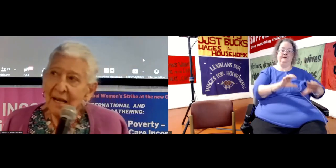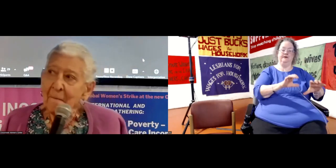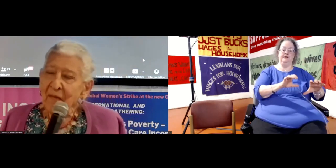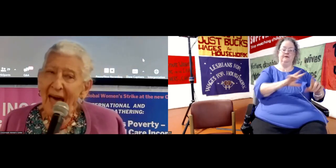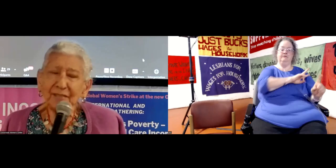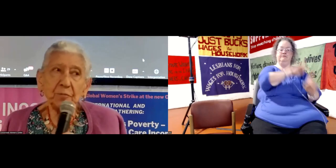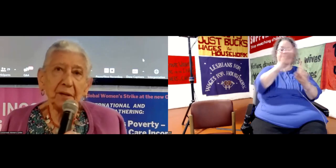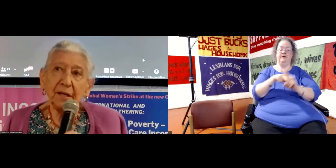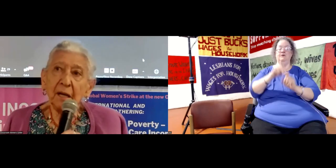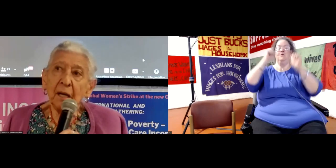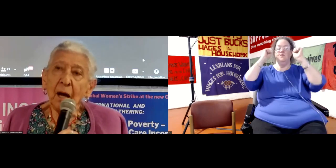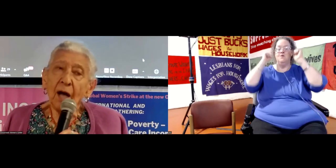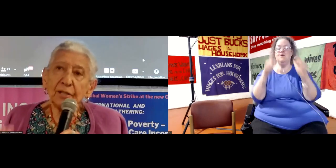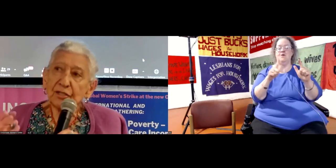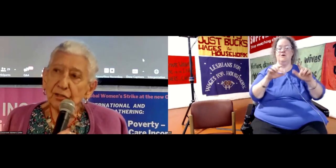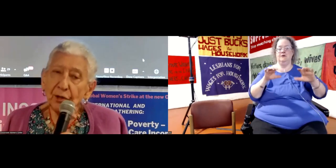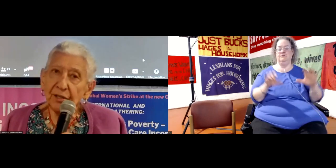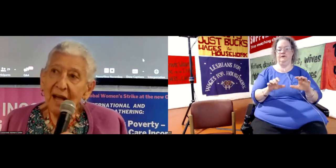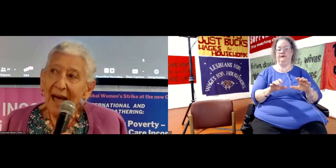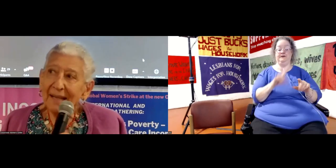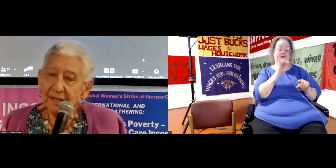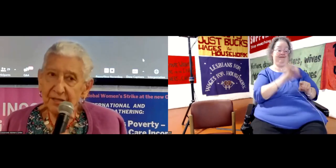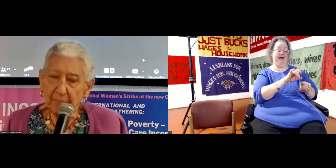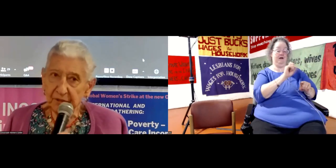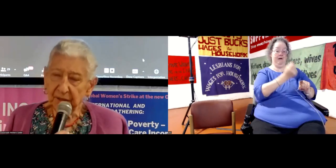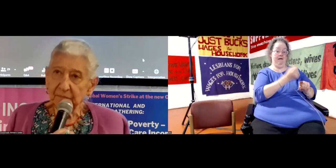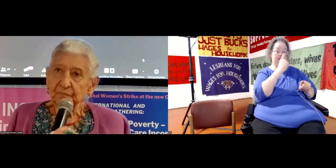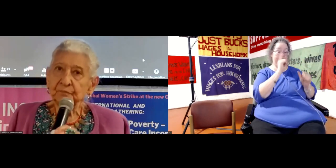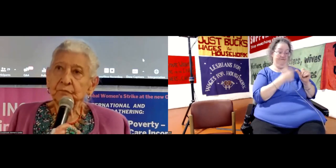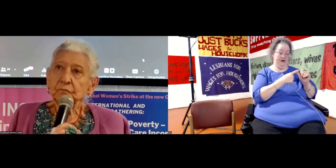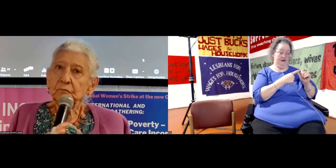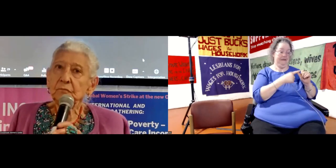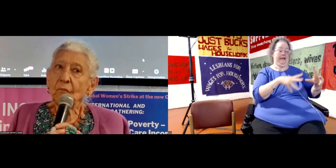movement had to be understood and accepted.